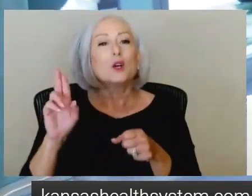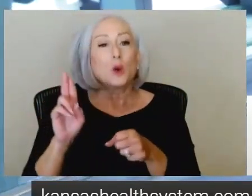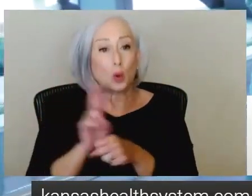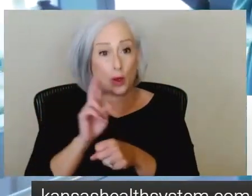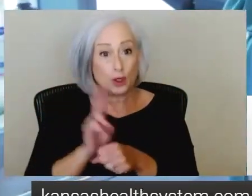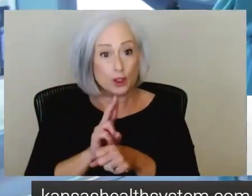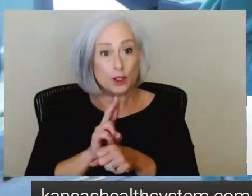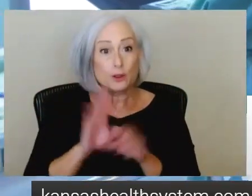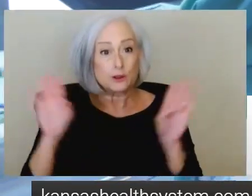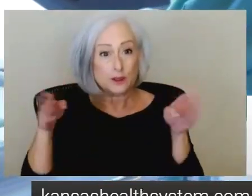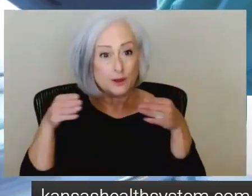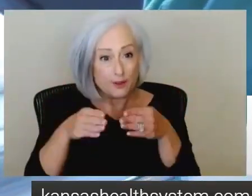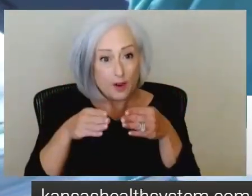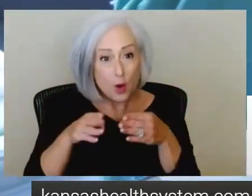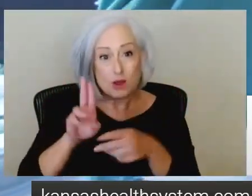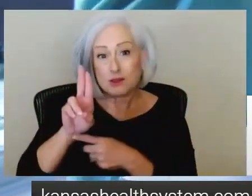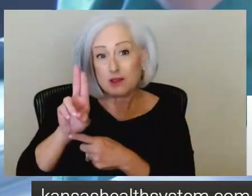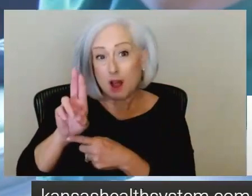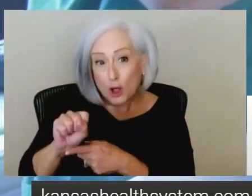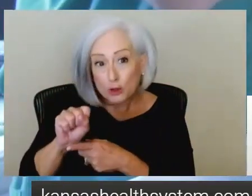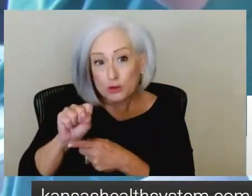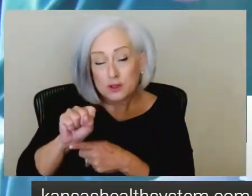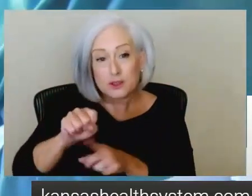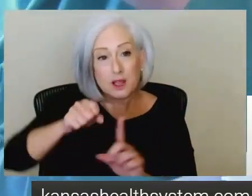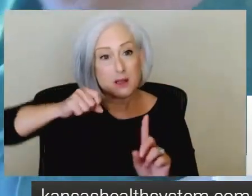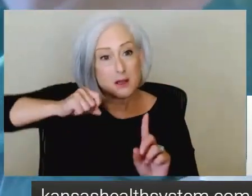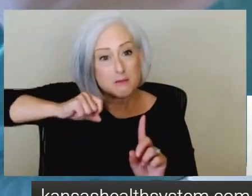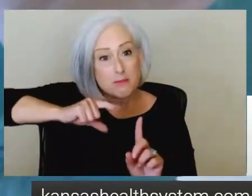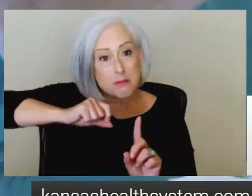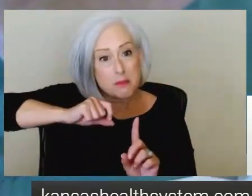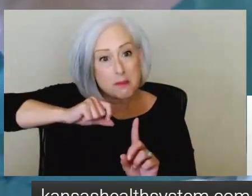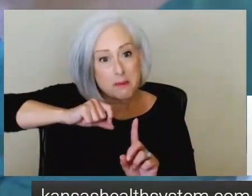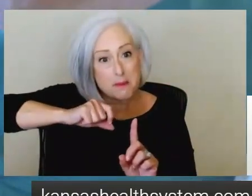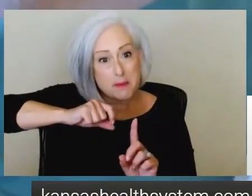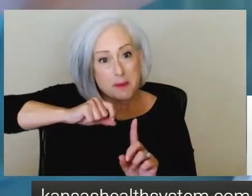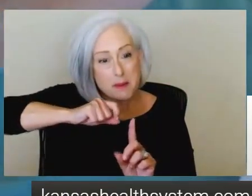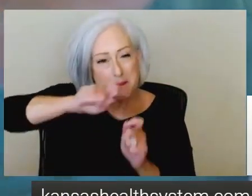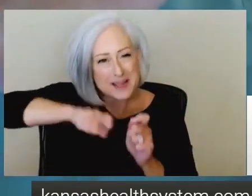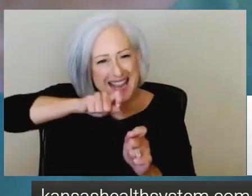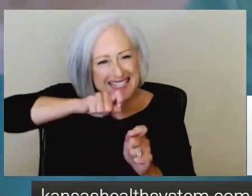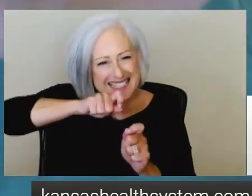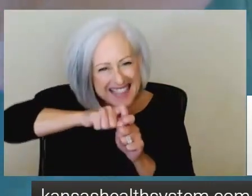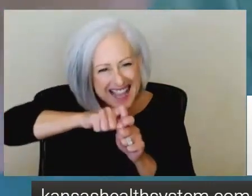ultrasound focused sound waves in the pinpoint precise